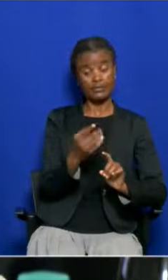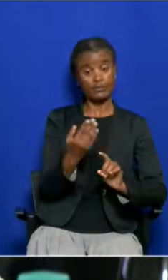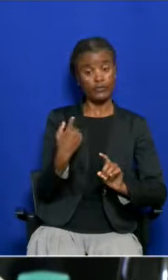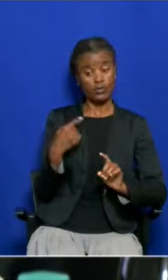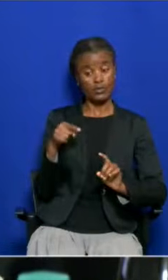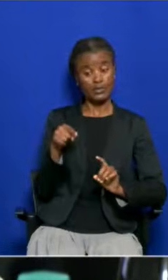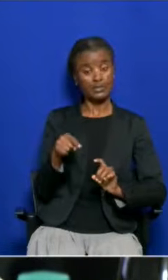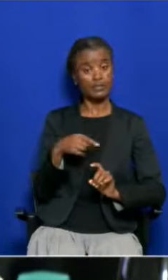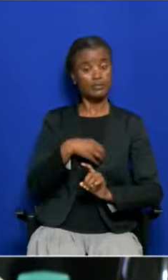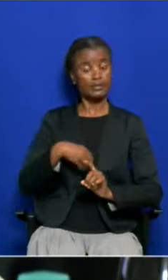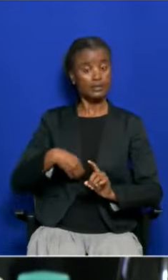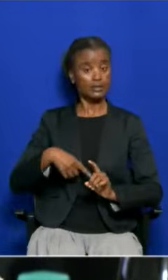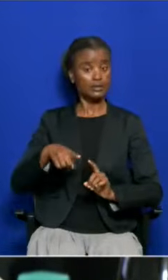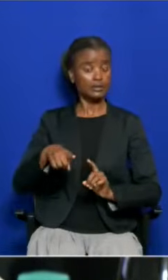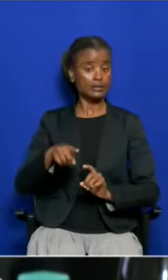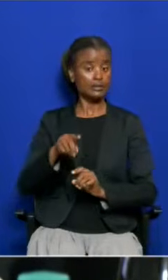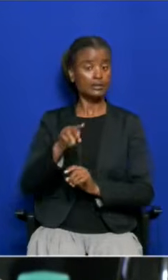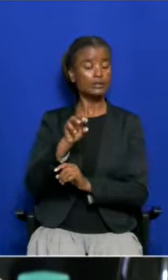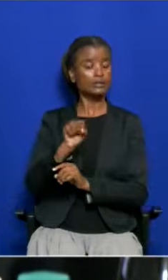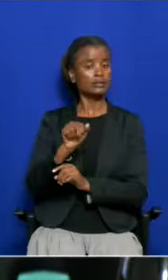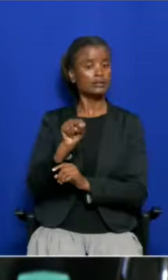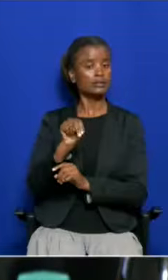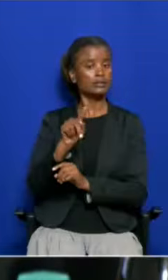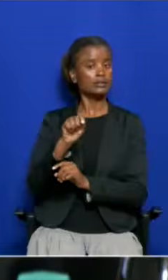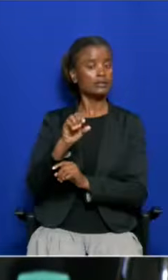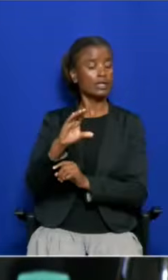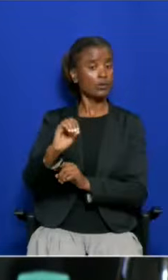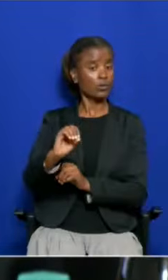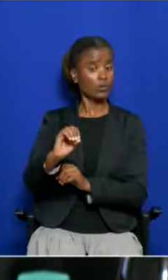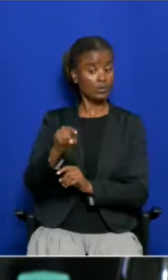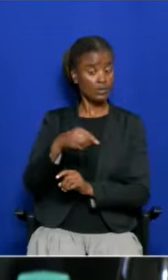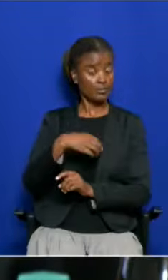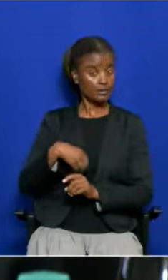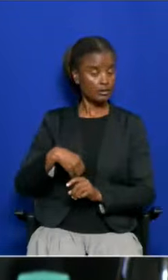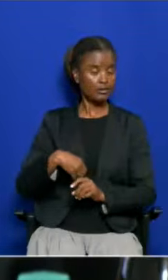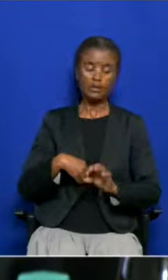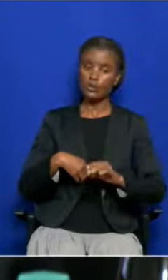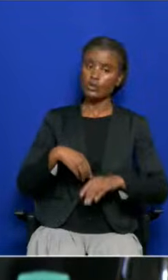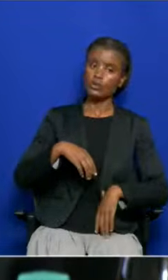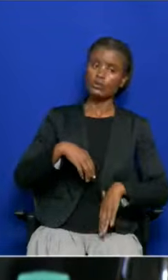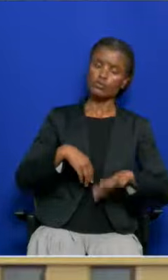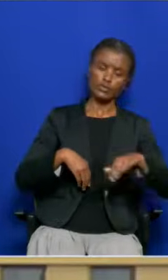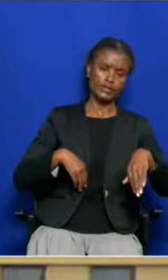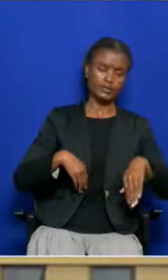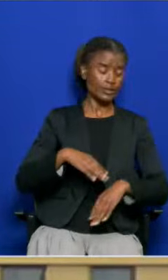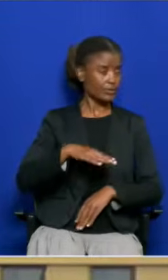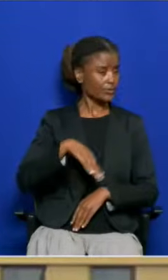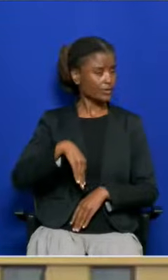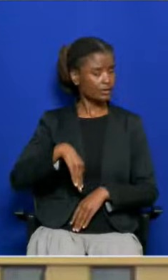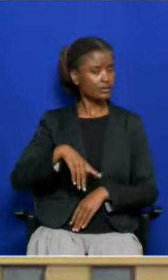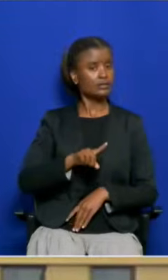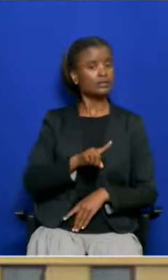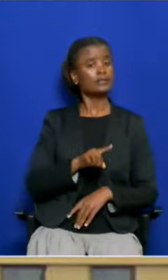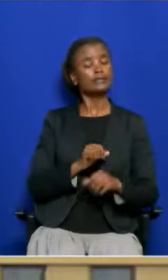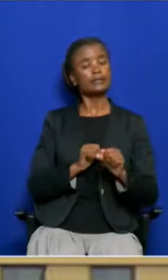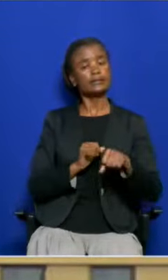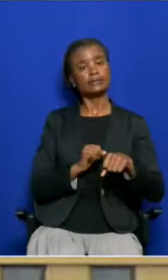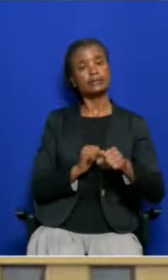Not as yet. Not yet. Yes, by that time I think it was Mr.